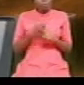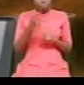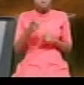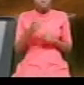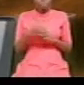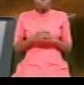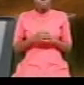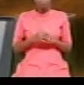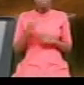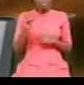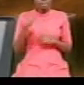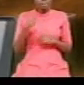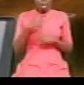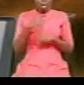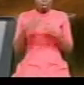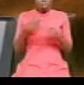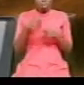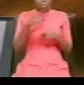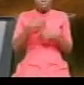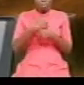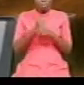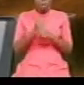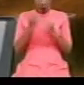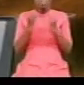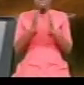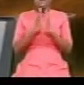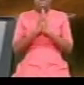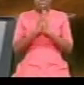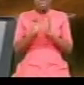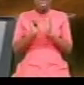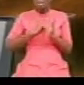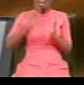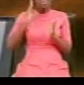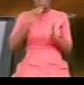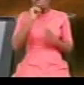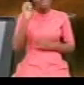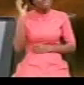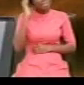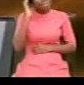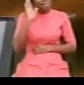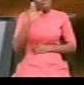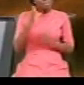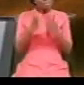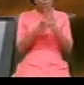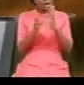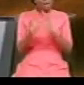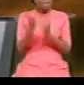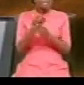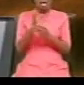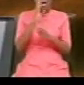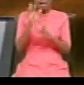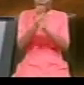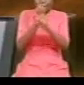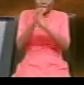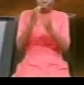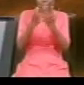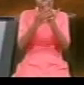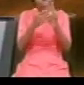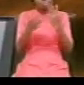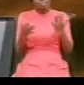you. Yea, when you make many prayer, I will not hear. Your hands are full of